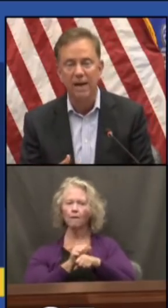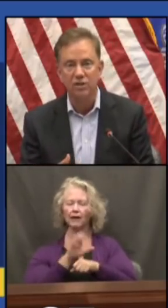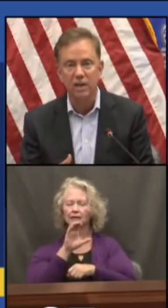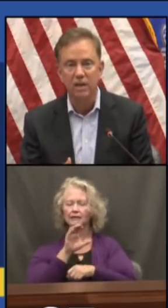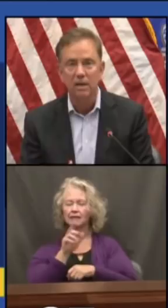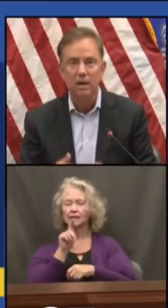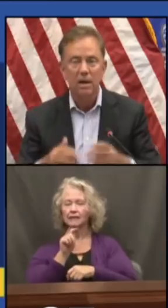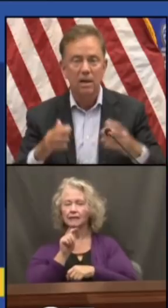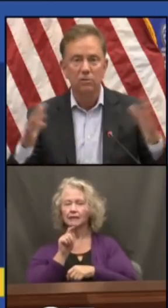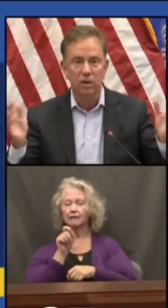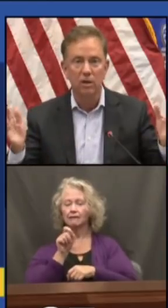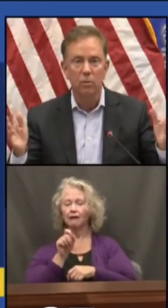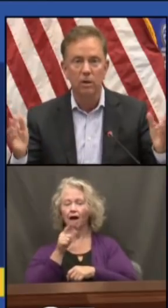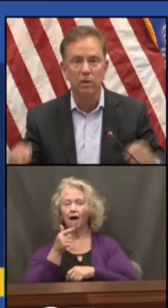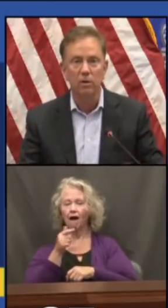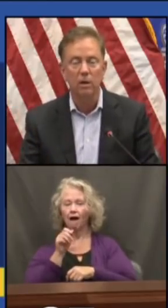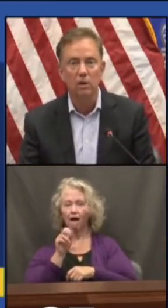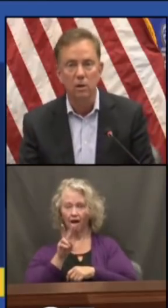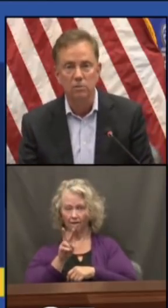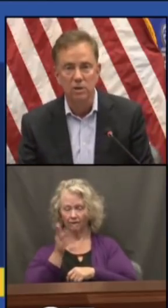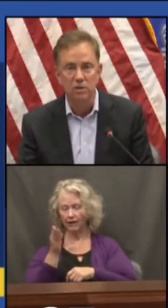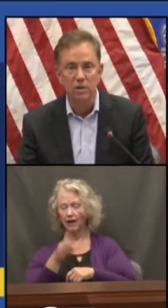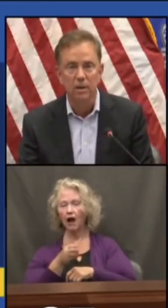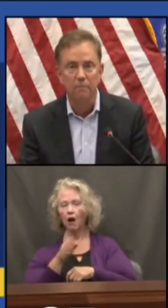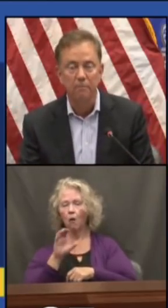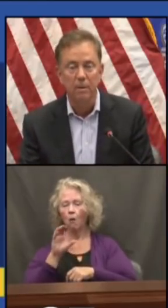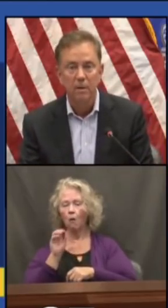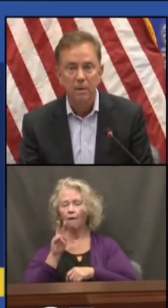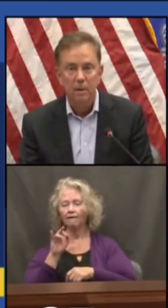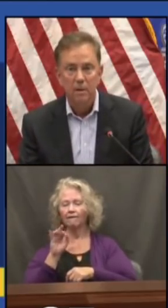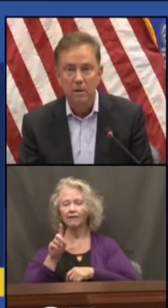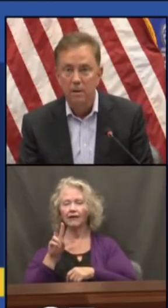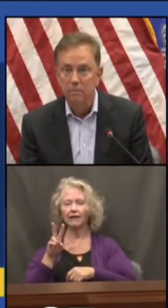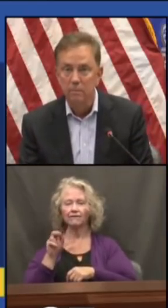ct.gov/COVID vaccine. They'll tell you where your closest